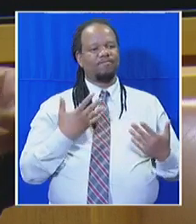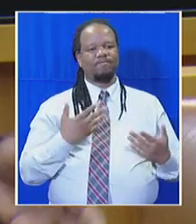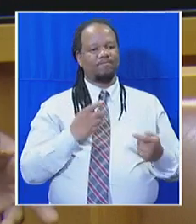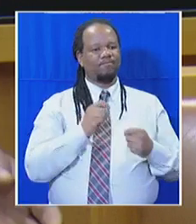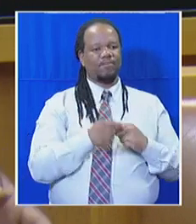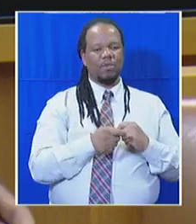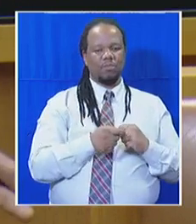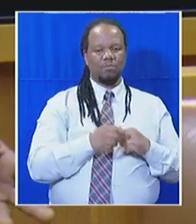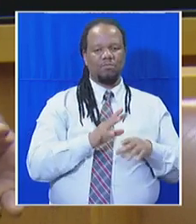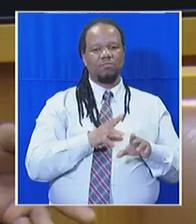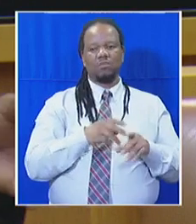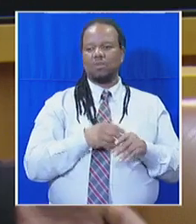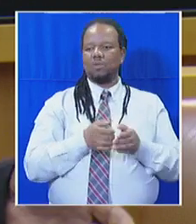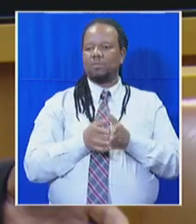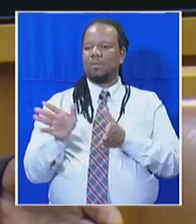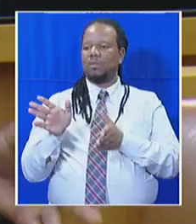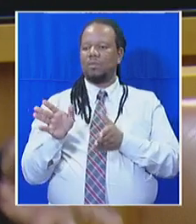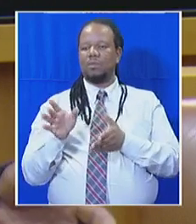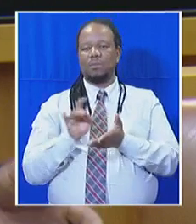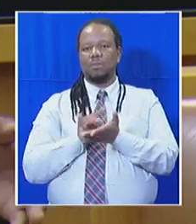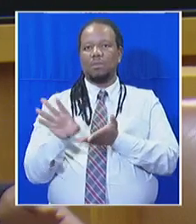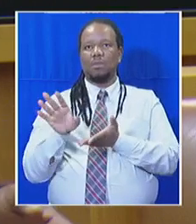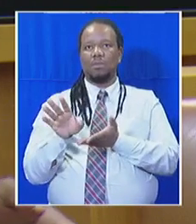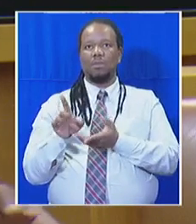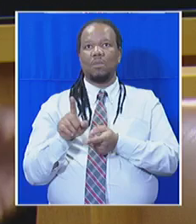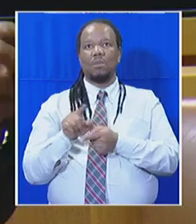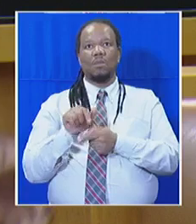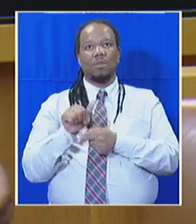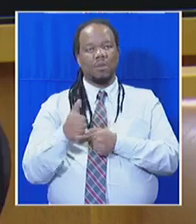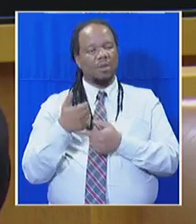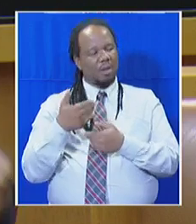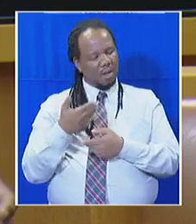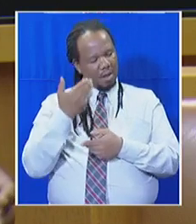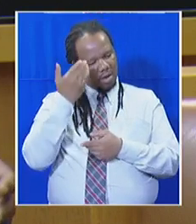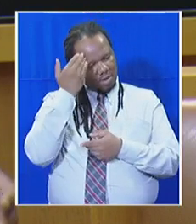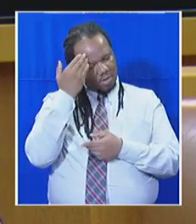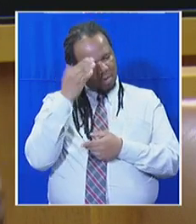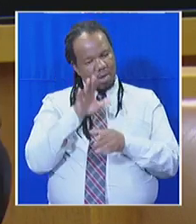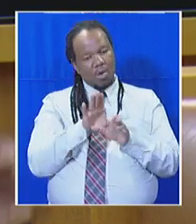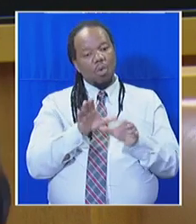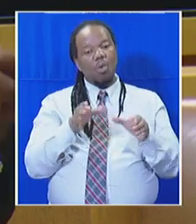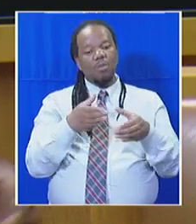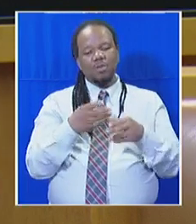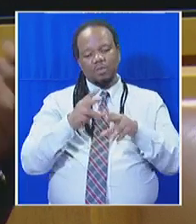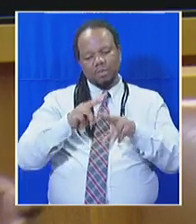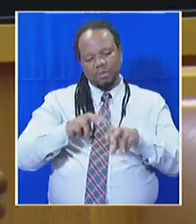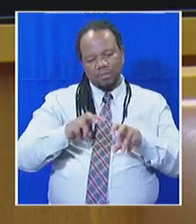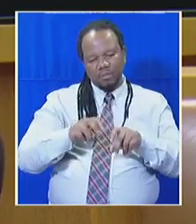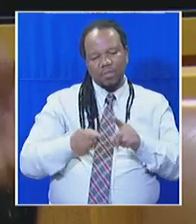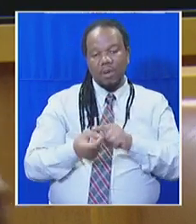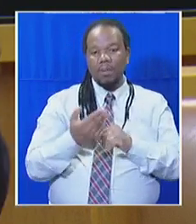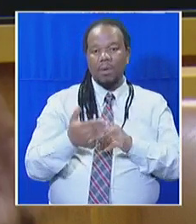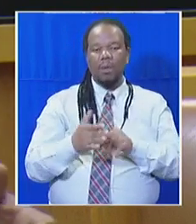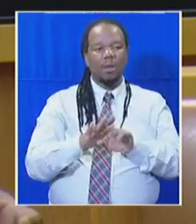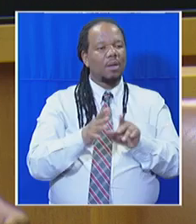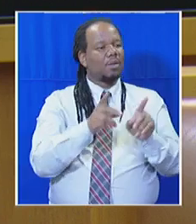I understand that there is this Fulmic commission. How far has it progressed? And what is the department dealing with these